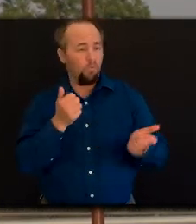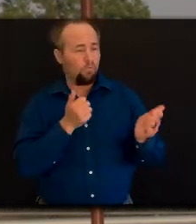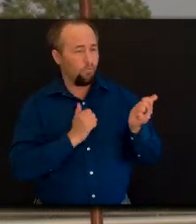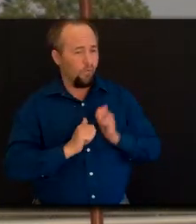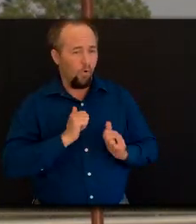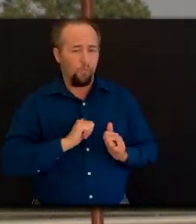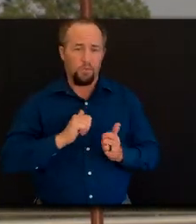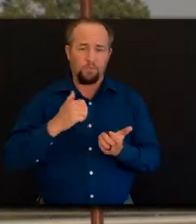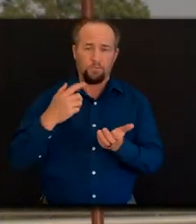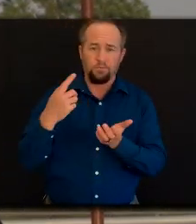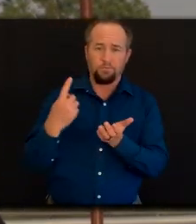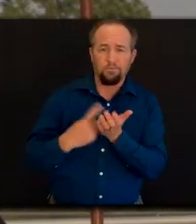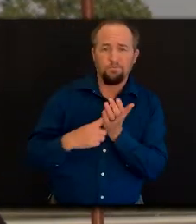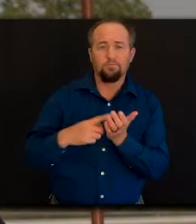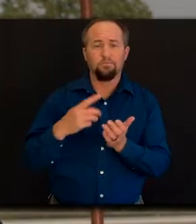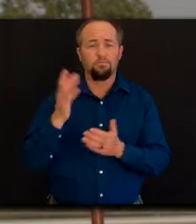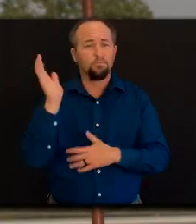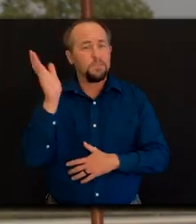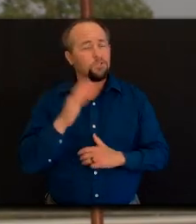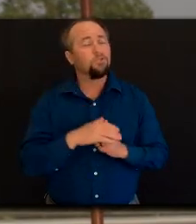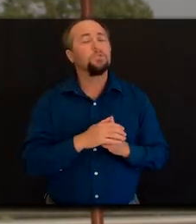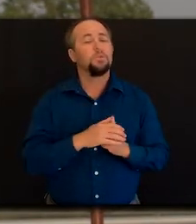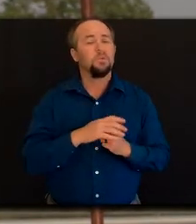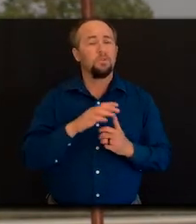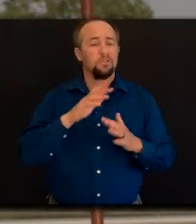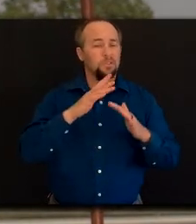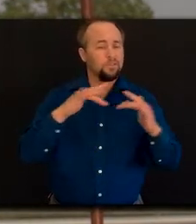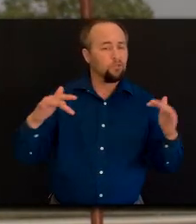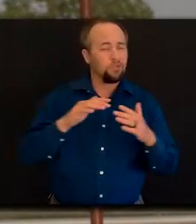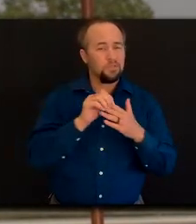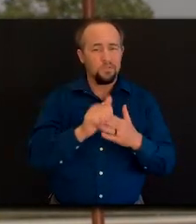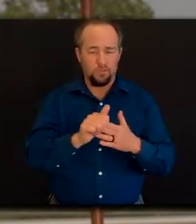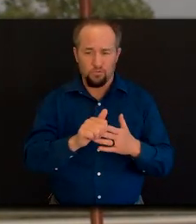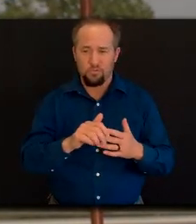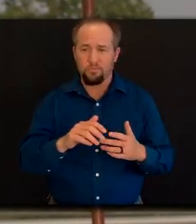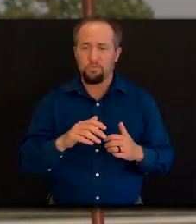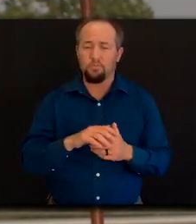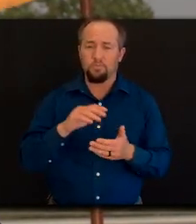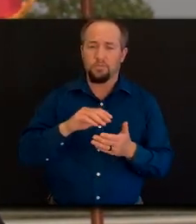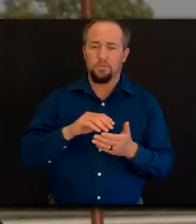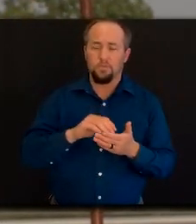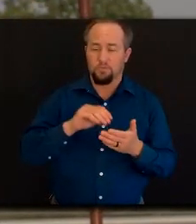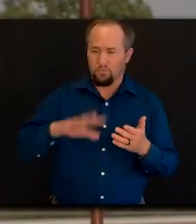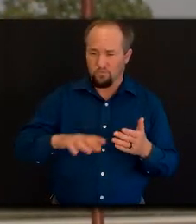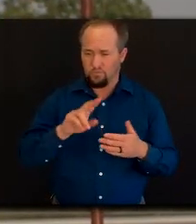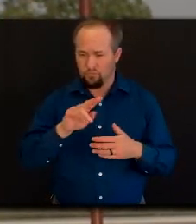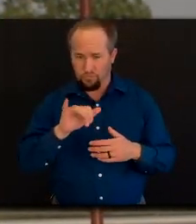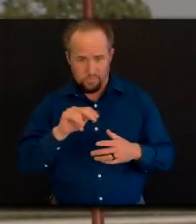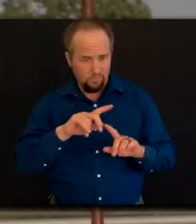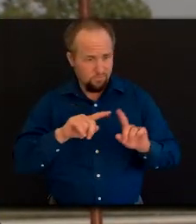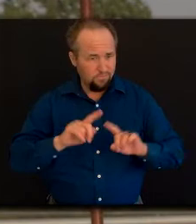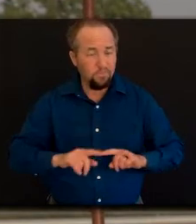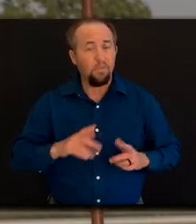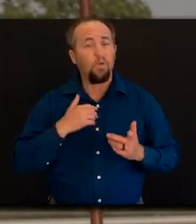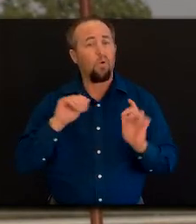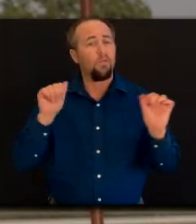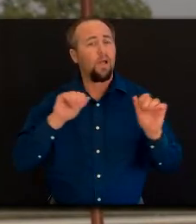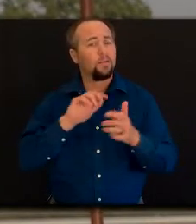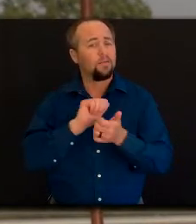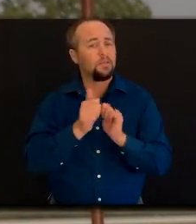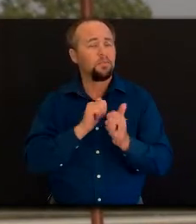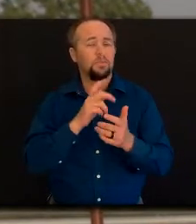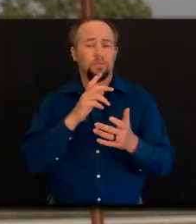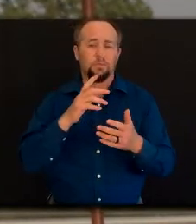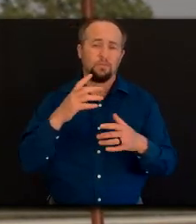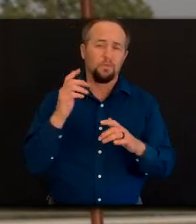debate, Hispanic leadership, diversity leadership, Asian student union, Black student union, or athletic teams who have competed and won